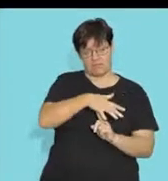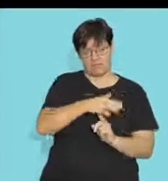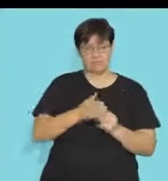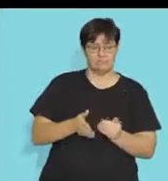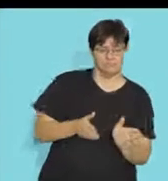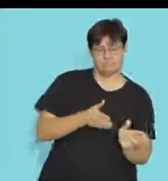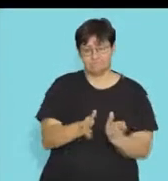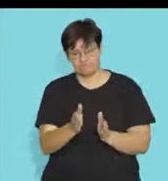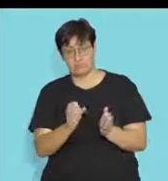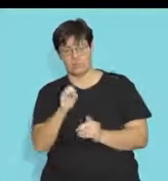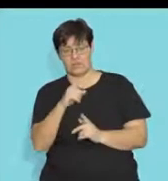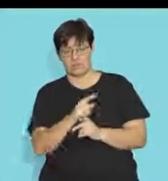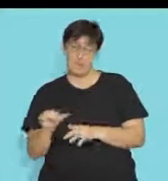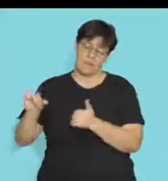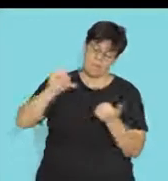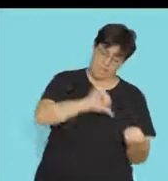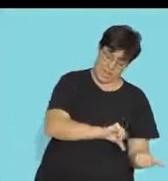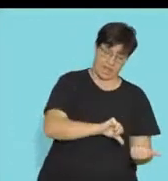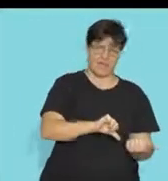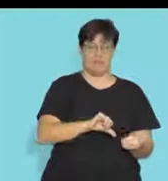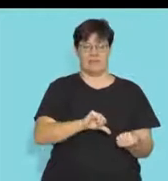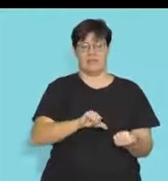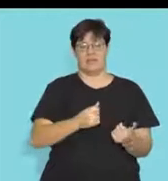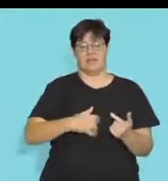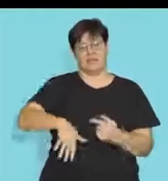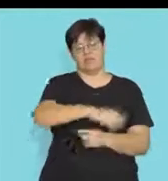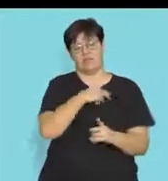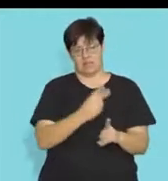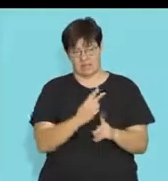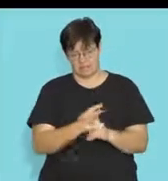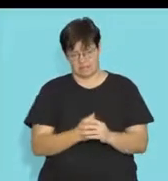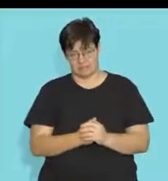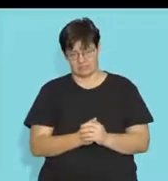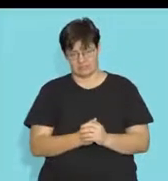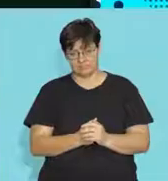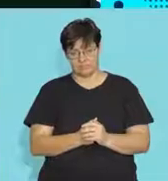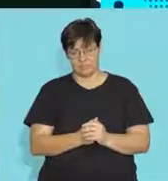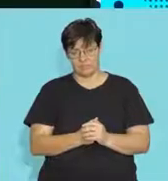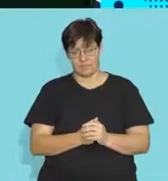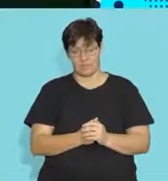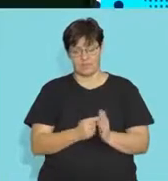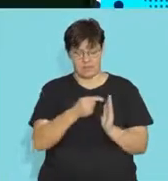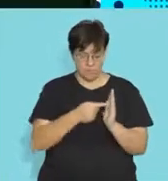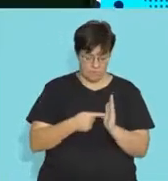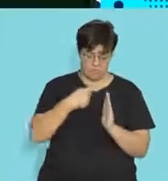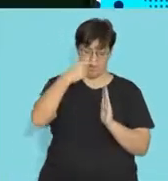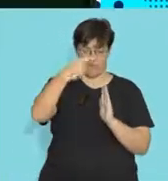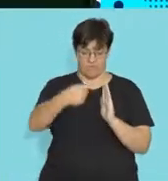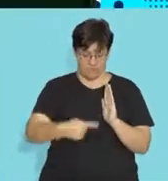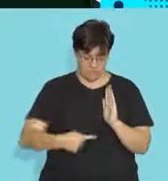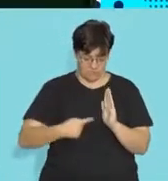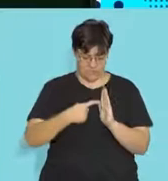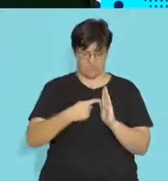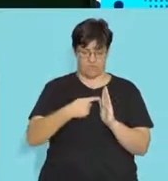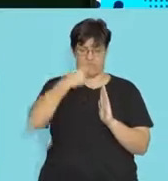through one or more organism and back to the environment. So again, when we talk of cycle, it refers to the movement in